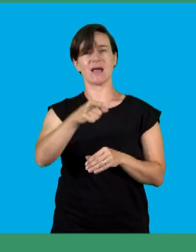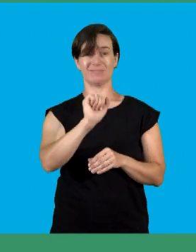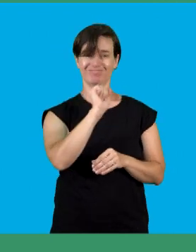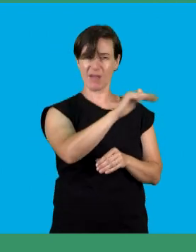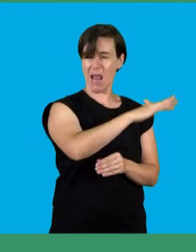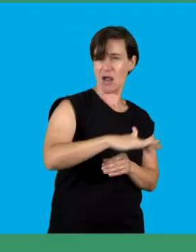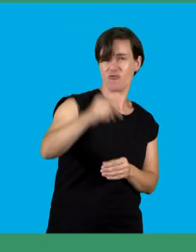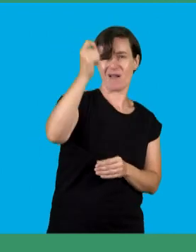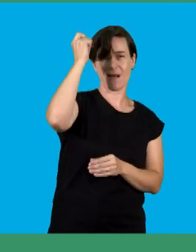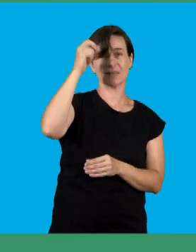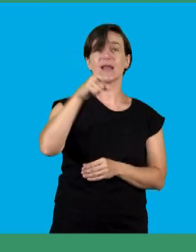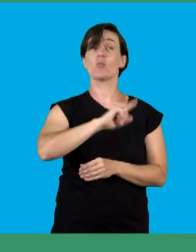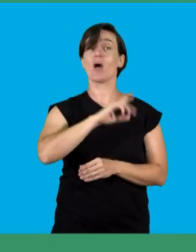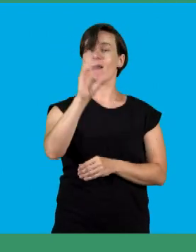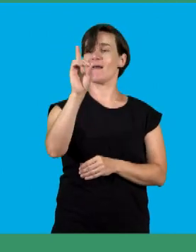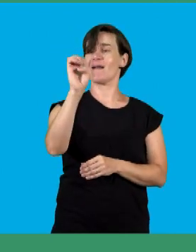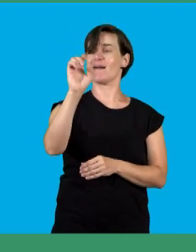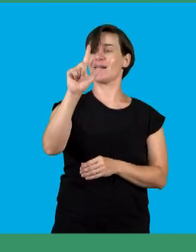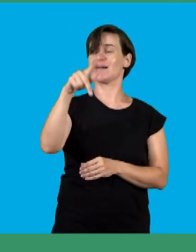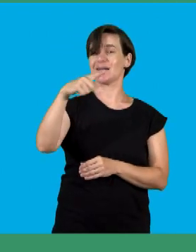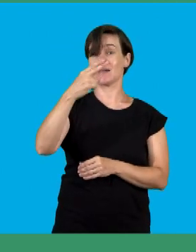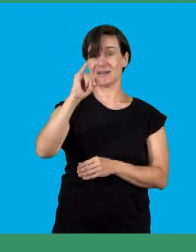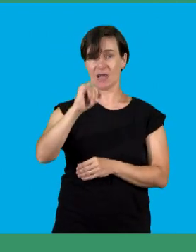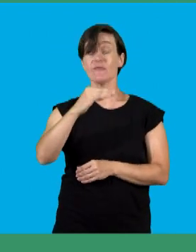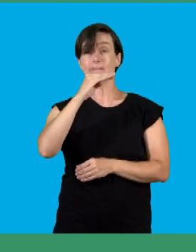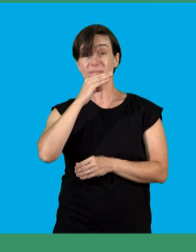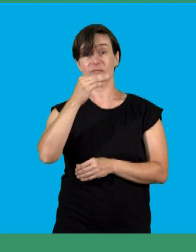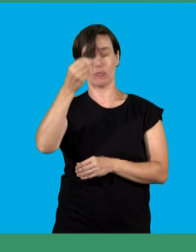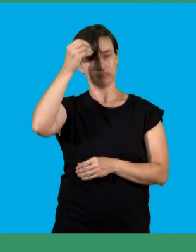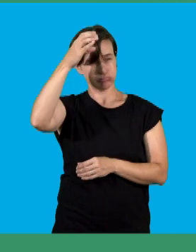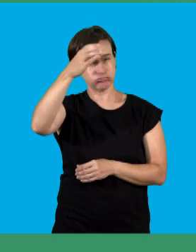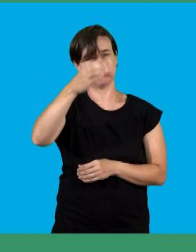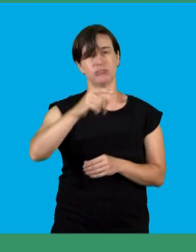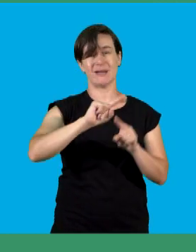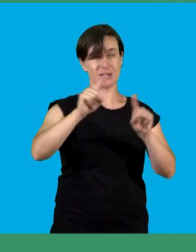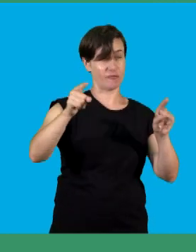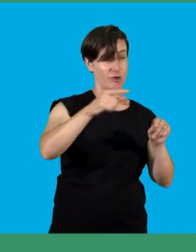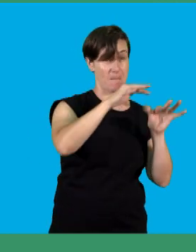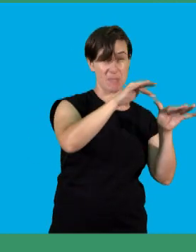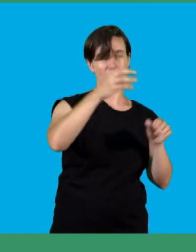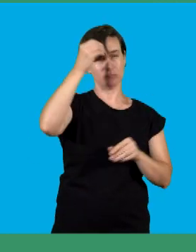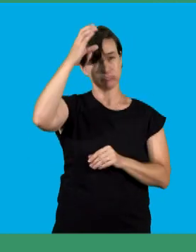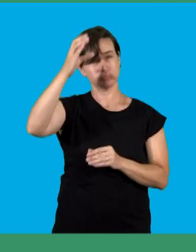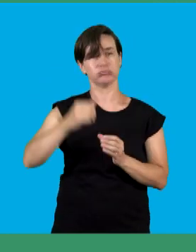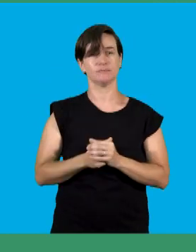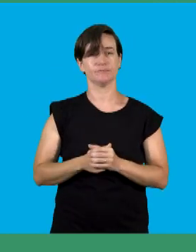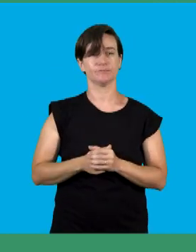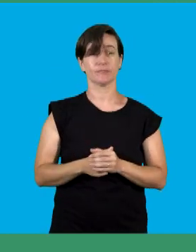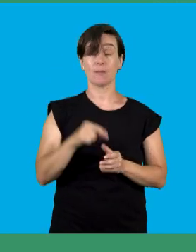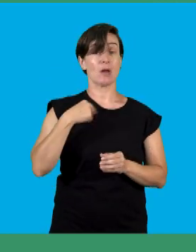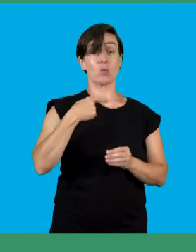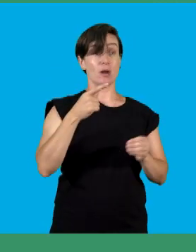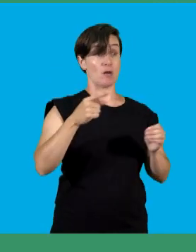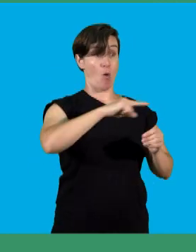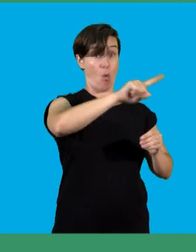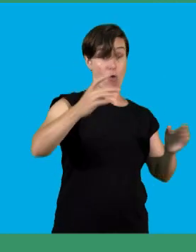called a Delphi technique because they are more knowledgeable. The experts are intentionally kept apart so that their responses are